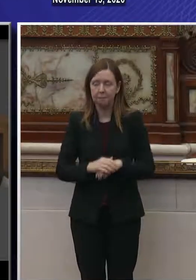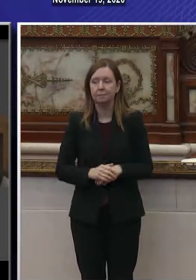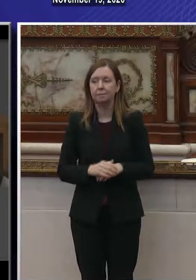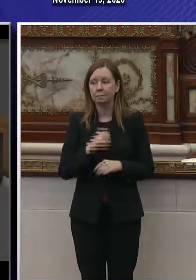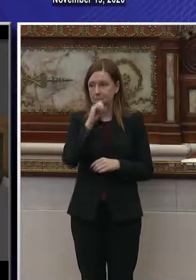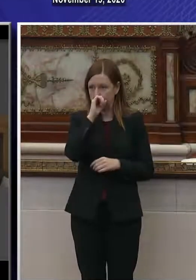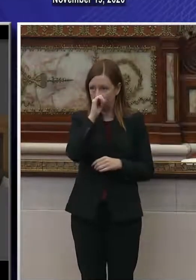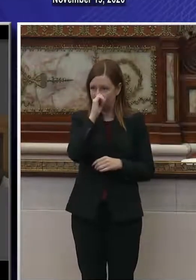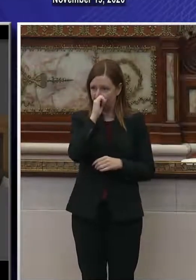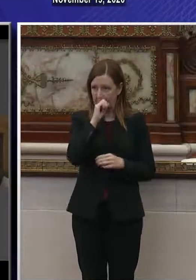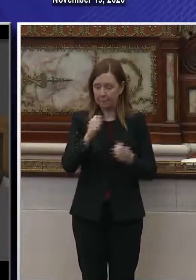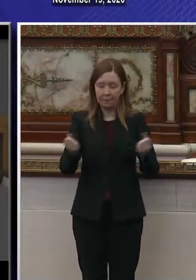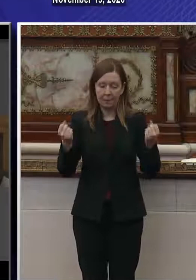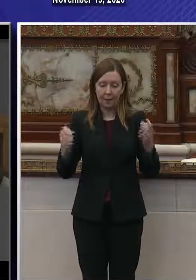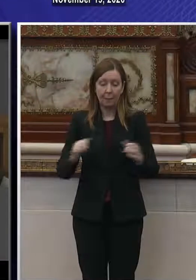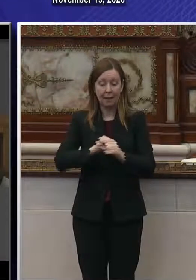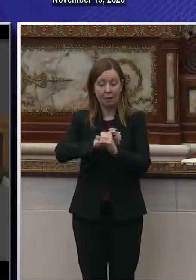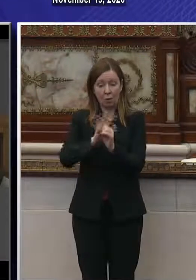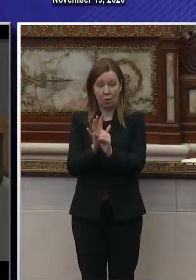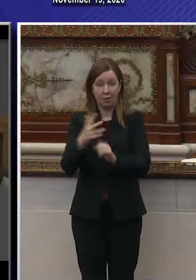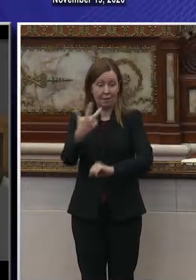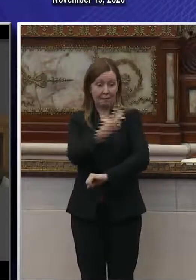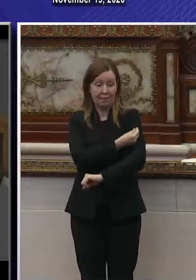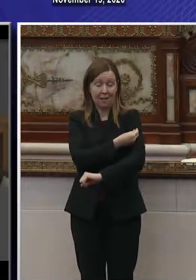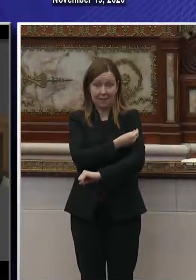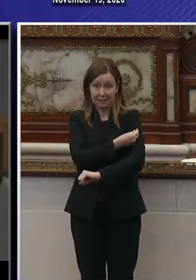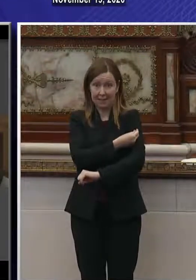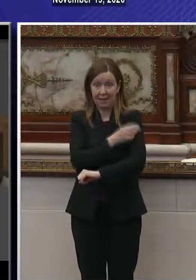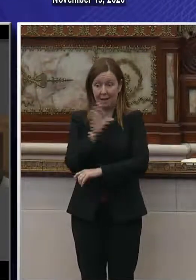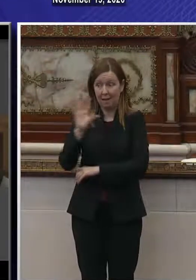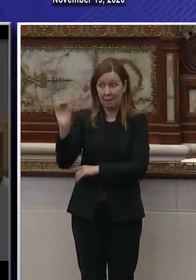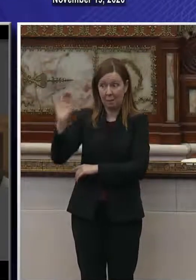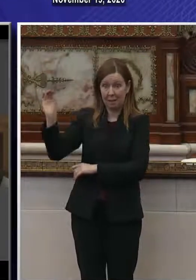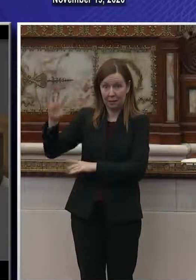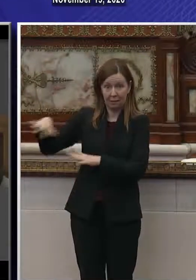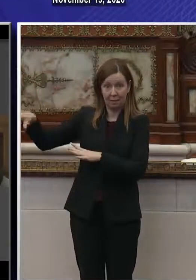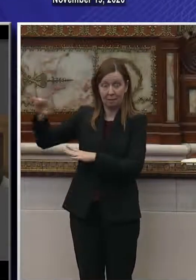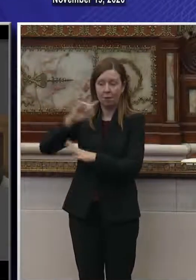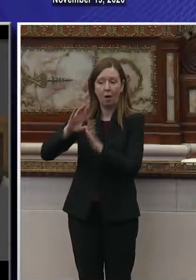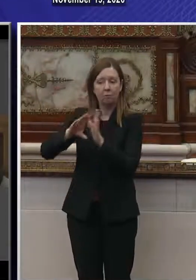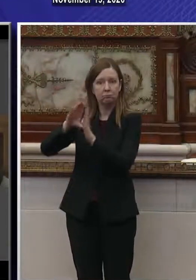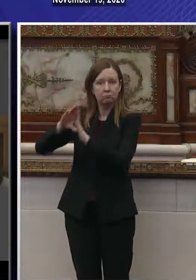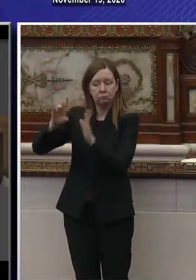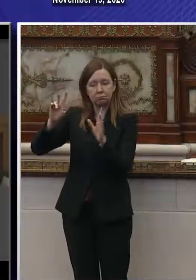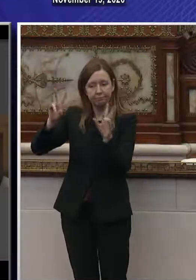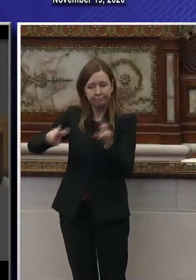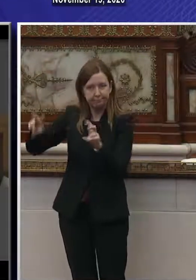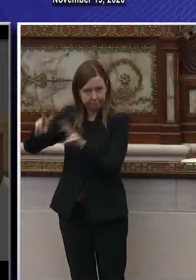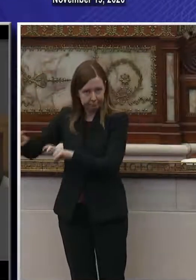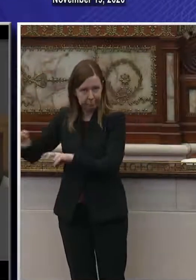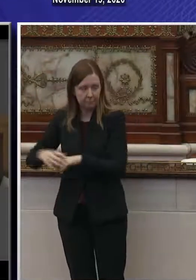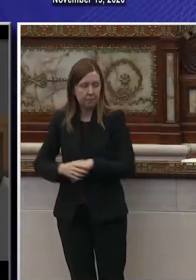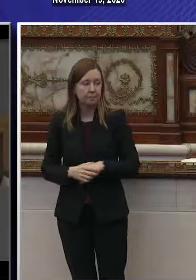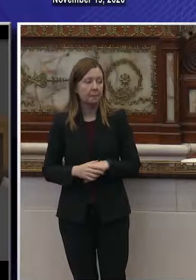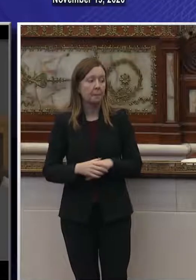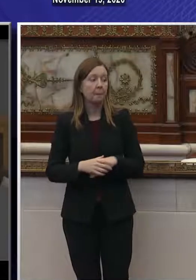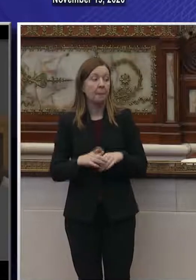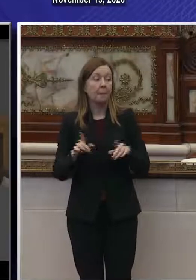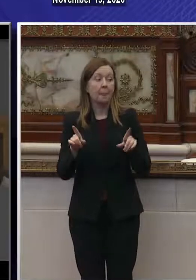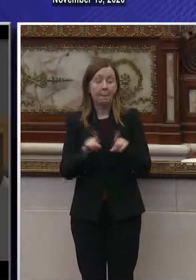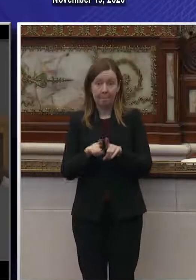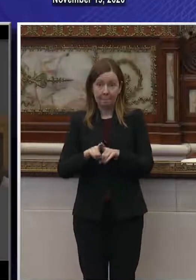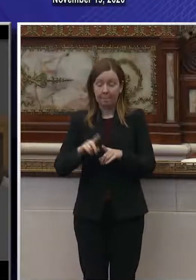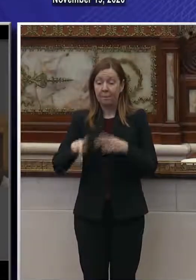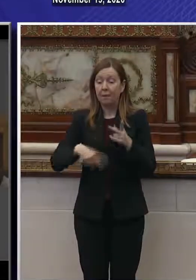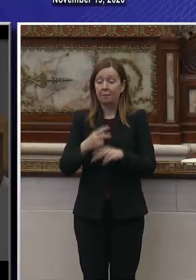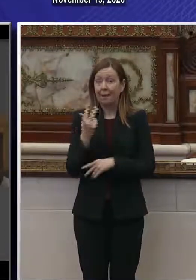strategy. Many COVID-19 vaccine candidates are currently in development or under evaluation. In addition,